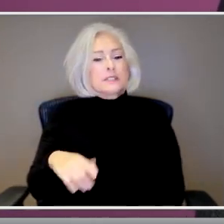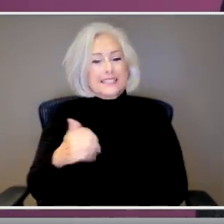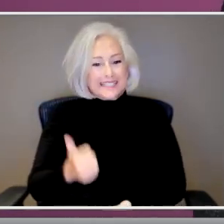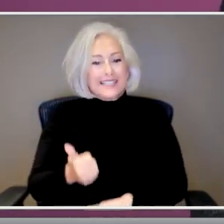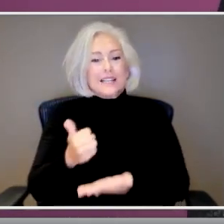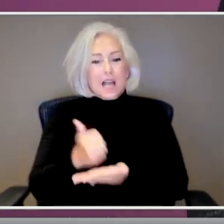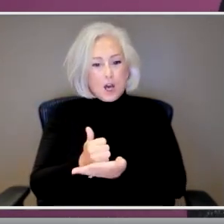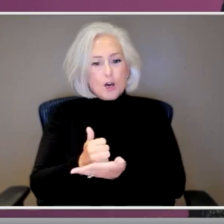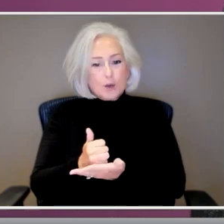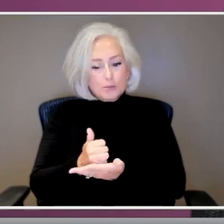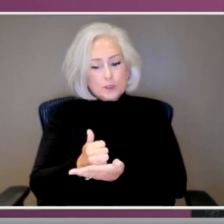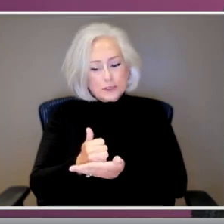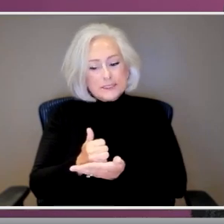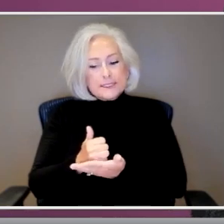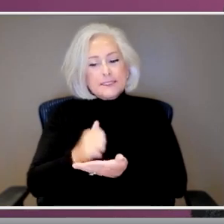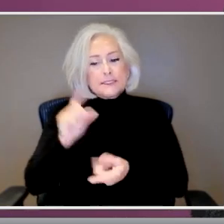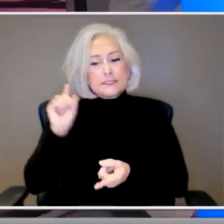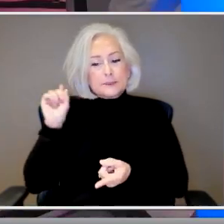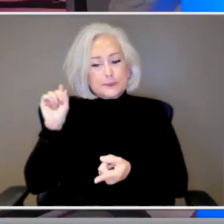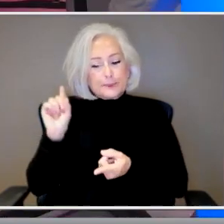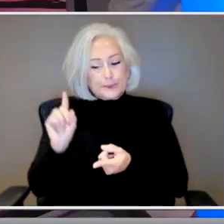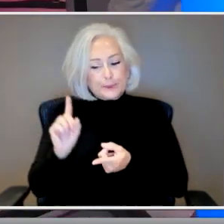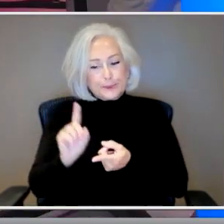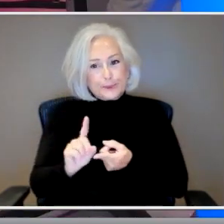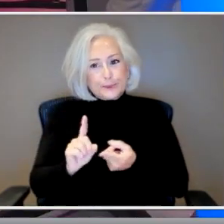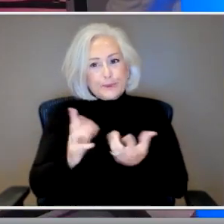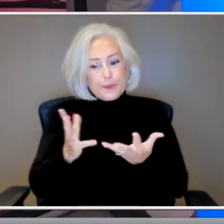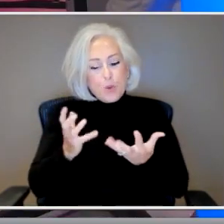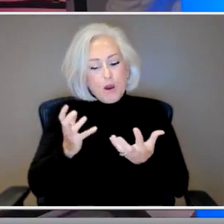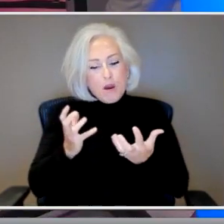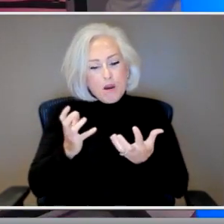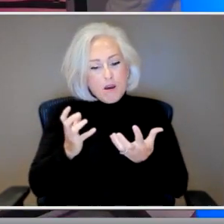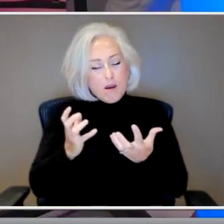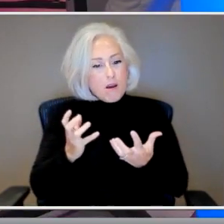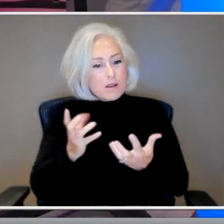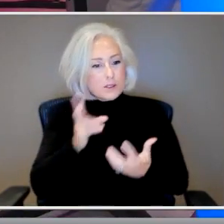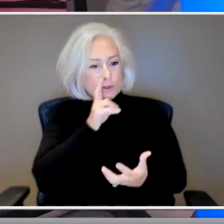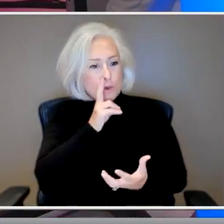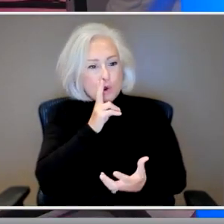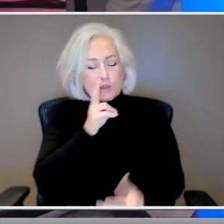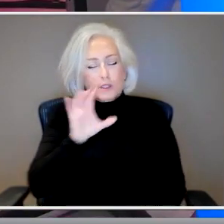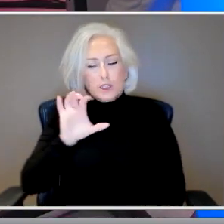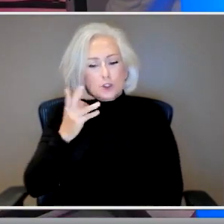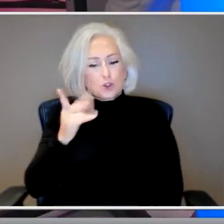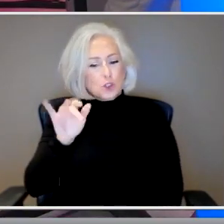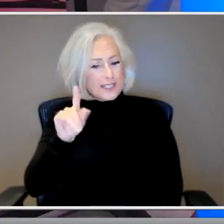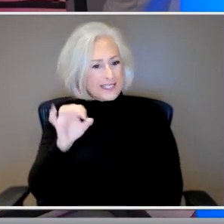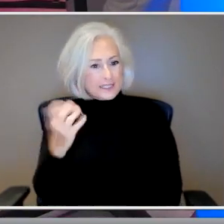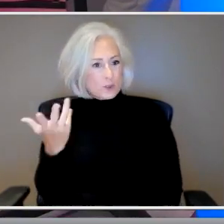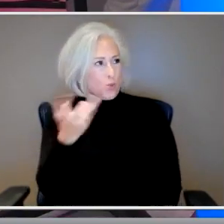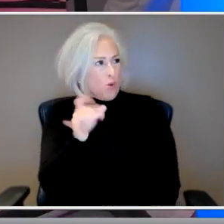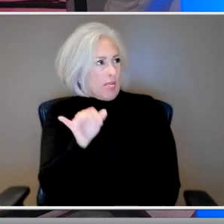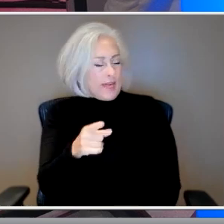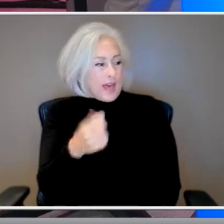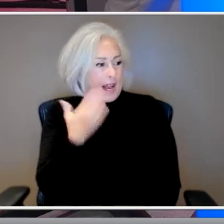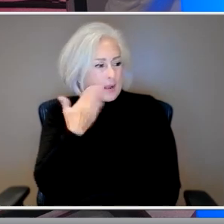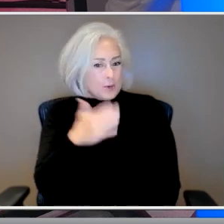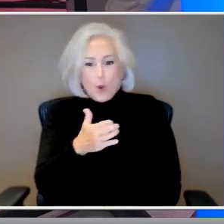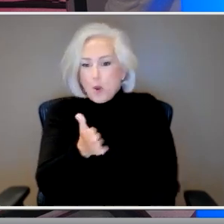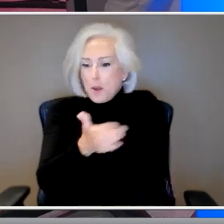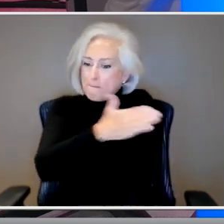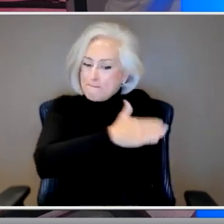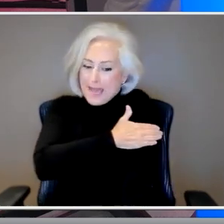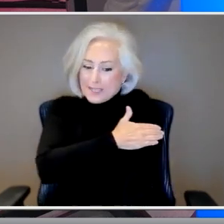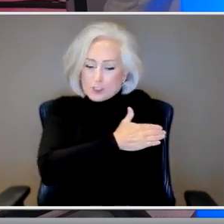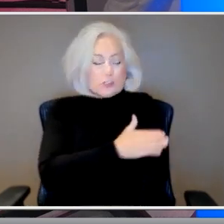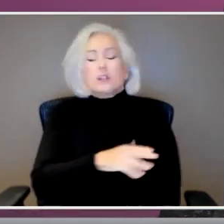more often. But explain what Chantix is to our viewers who don't smoke. I don't know. What is it? Is it a patch or a pill? Oh, no, it's a pill.